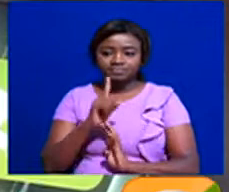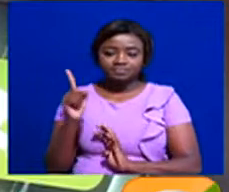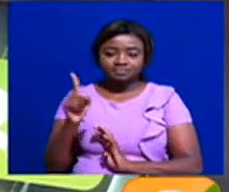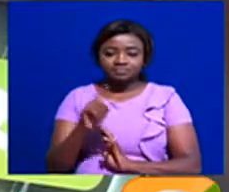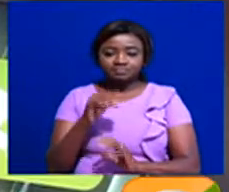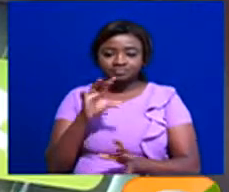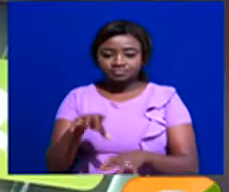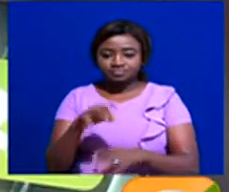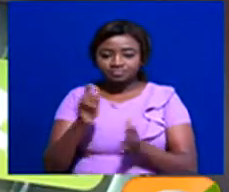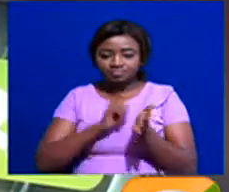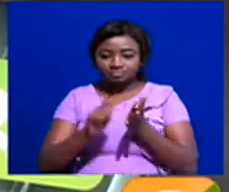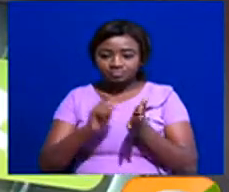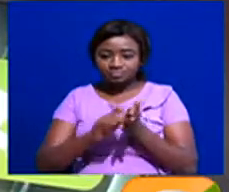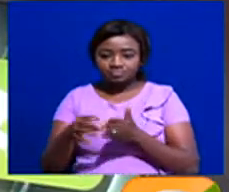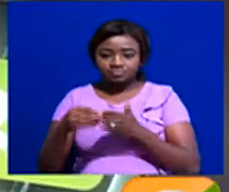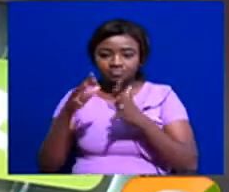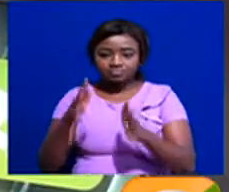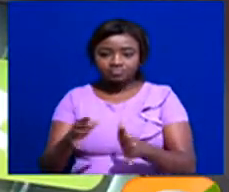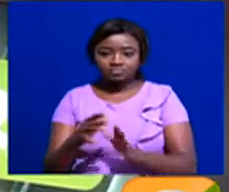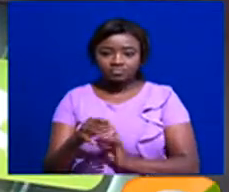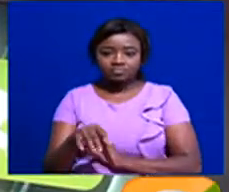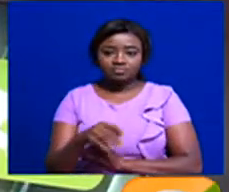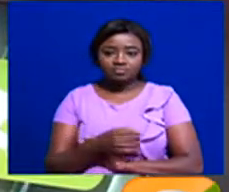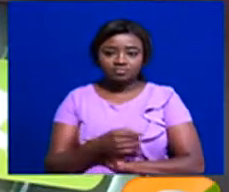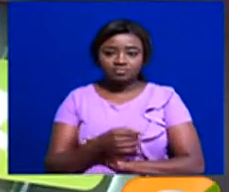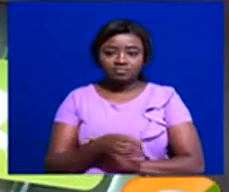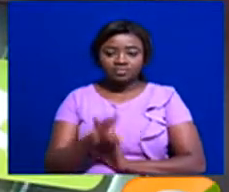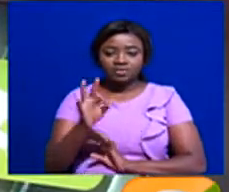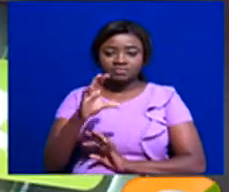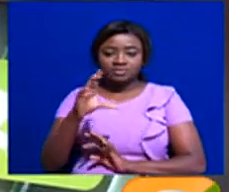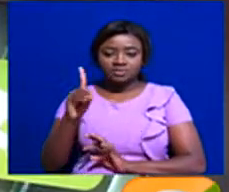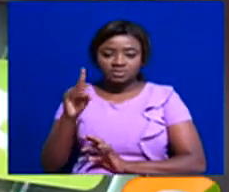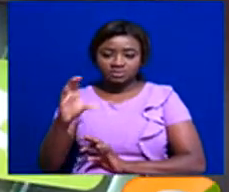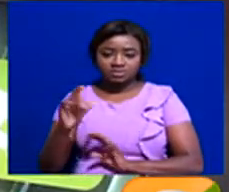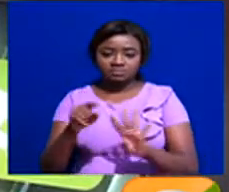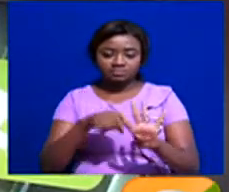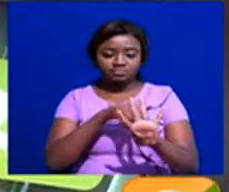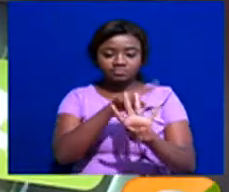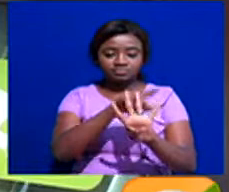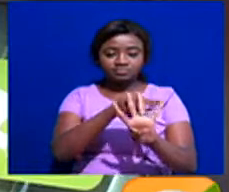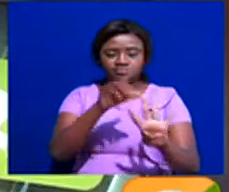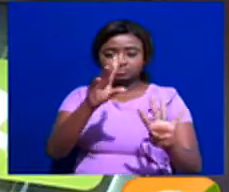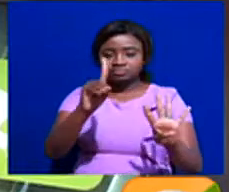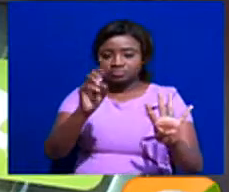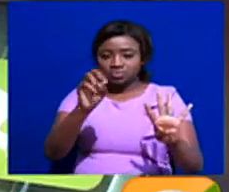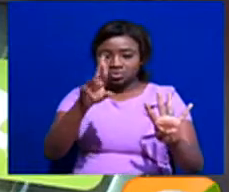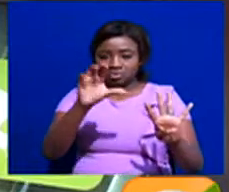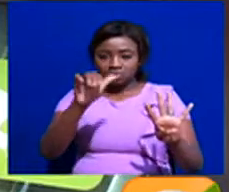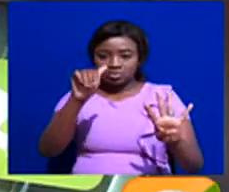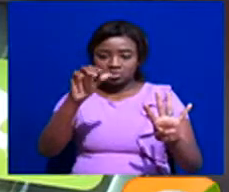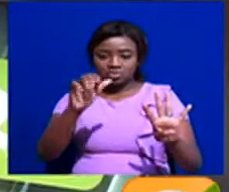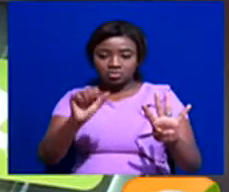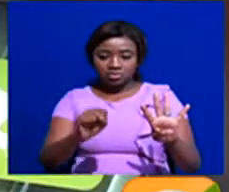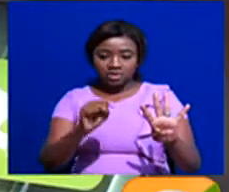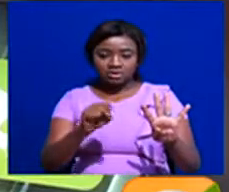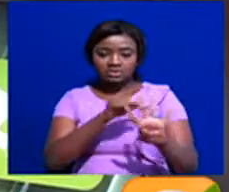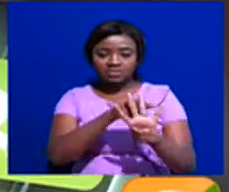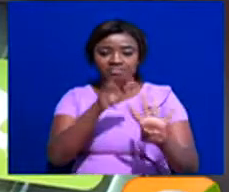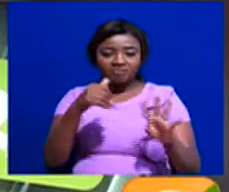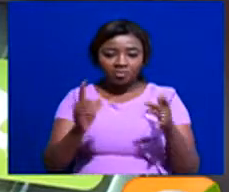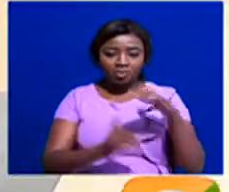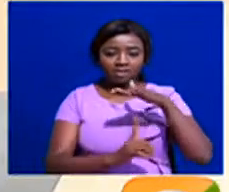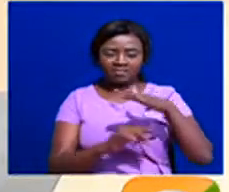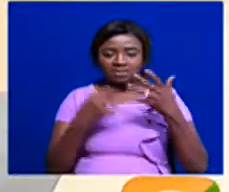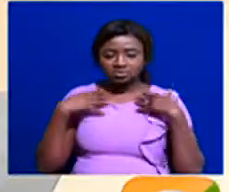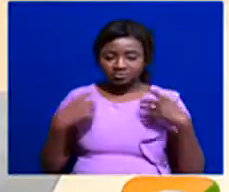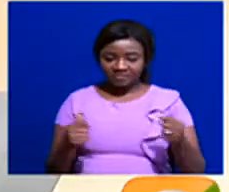Convention on Tobacco Control. Thank you so much for making time. And Dorcas Kiptui, Head of Division of Tobacco Control at the Ministry of Health. Thank you very much for